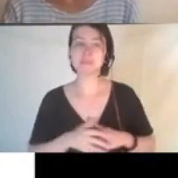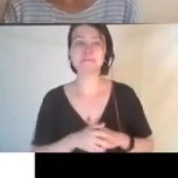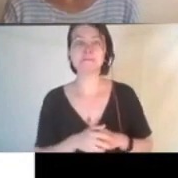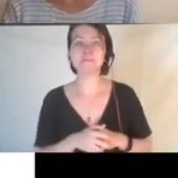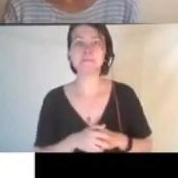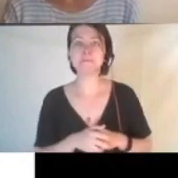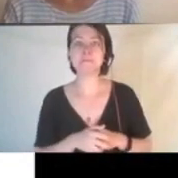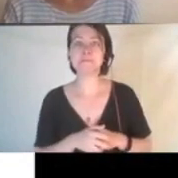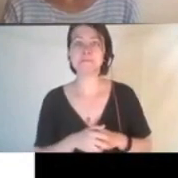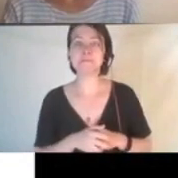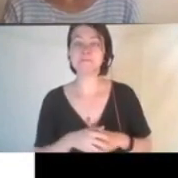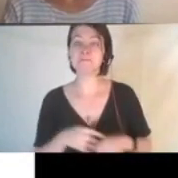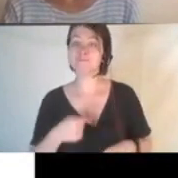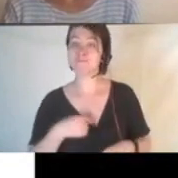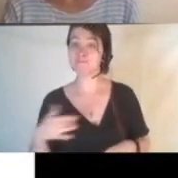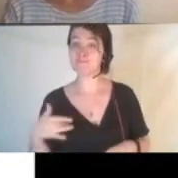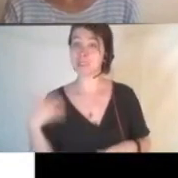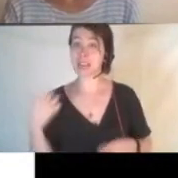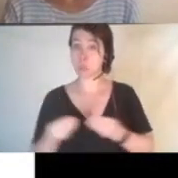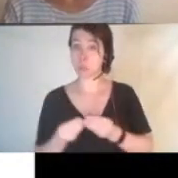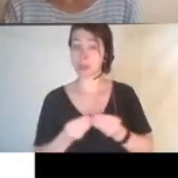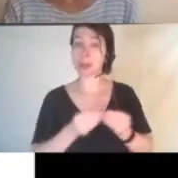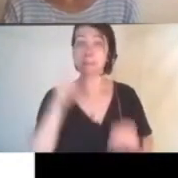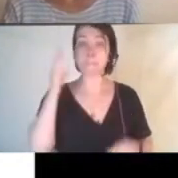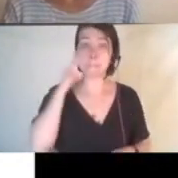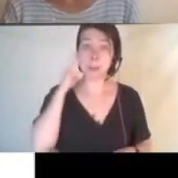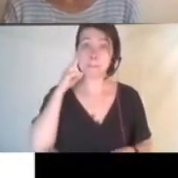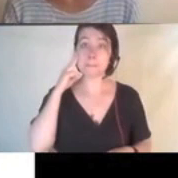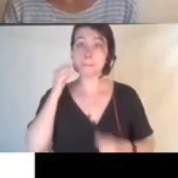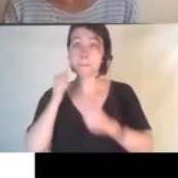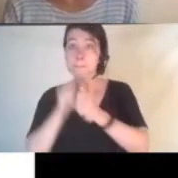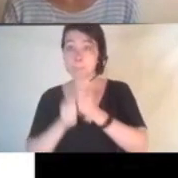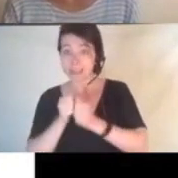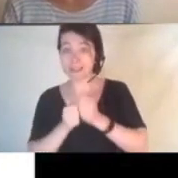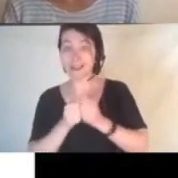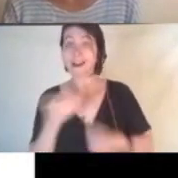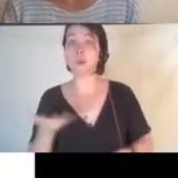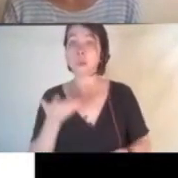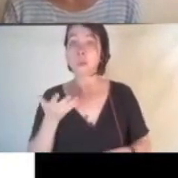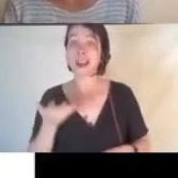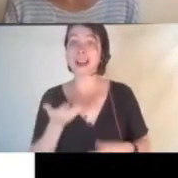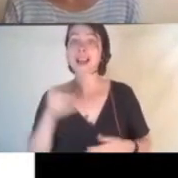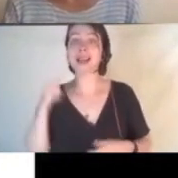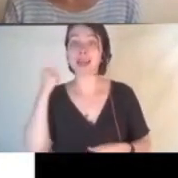I live with my mum and my brother in North London.